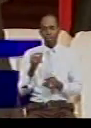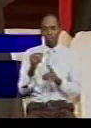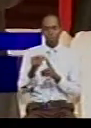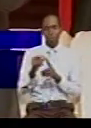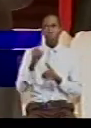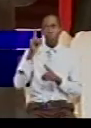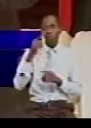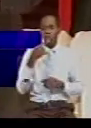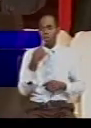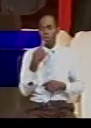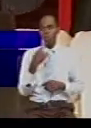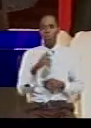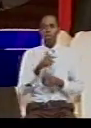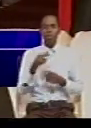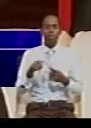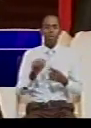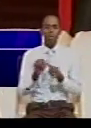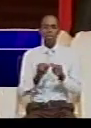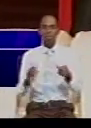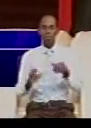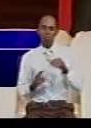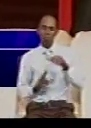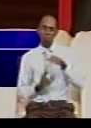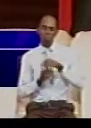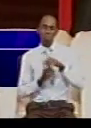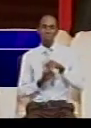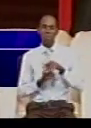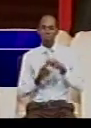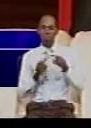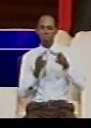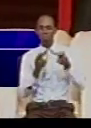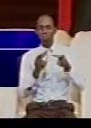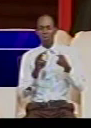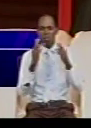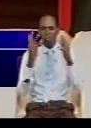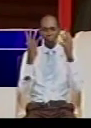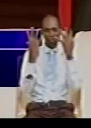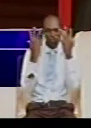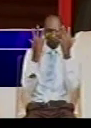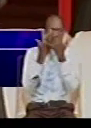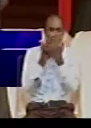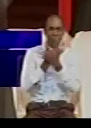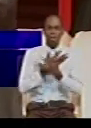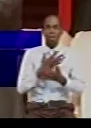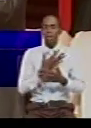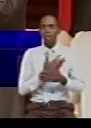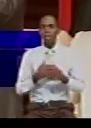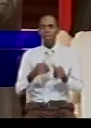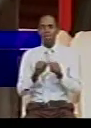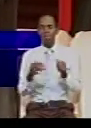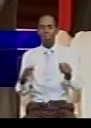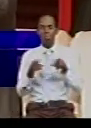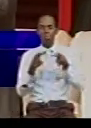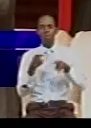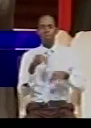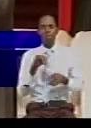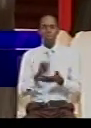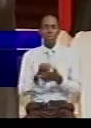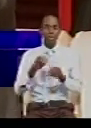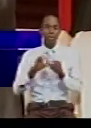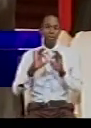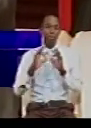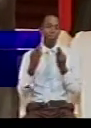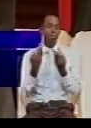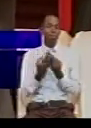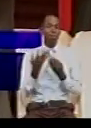made when everything appeared gloomy and dark, and it appeared in the family of the people he